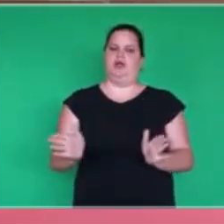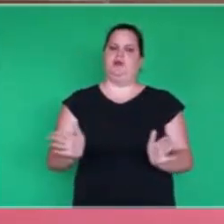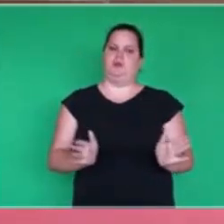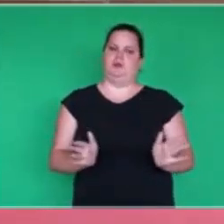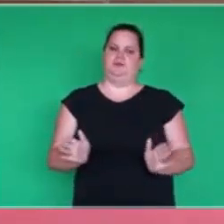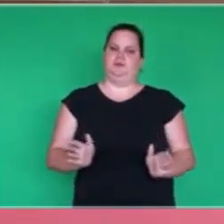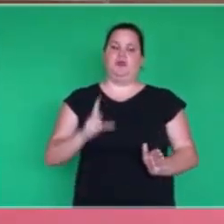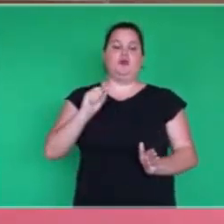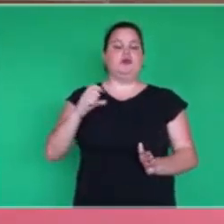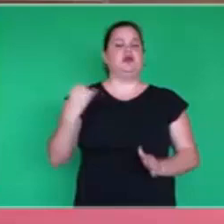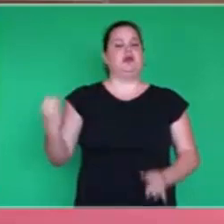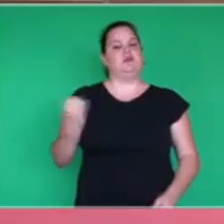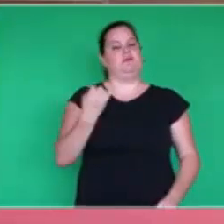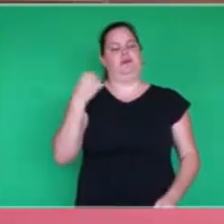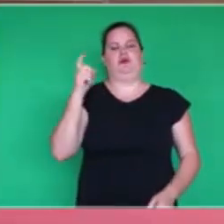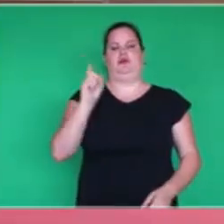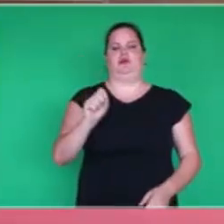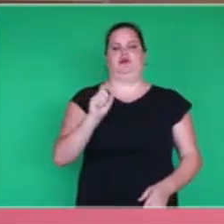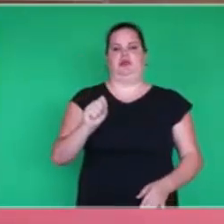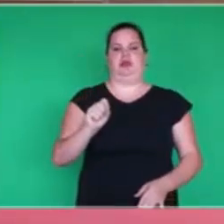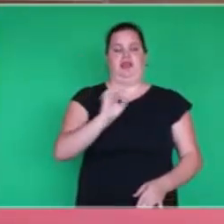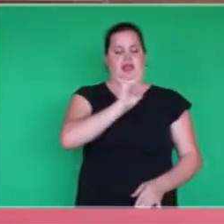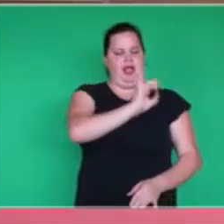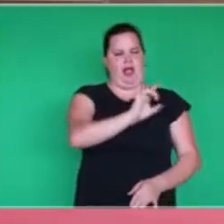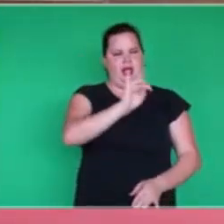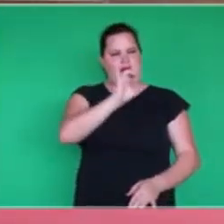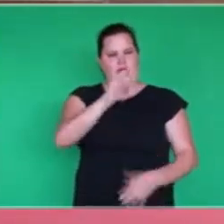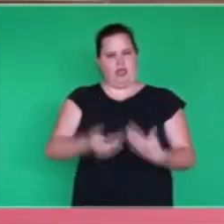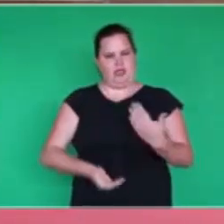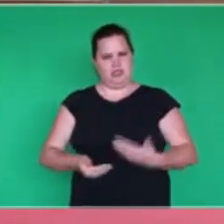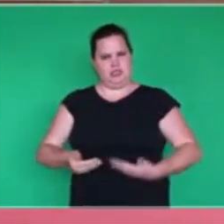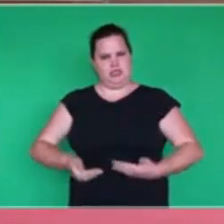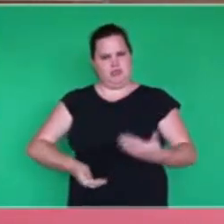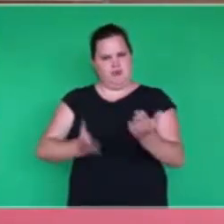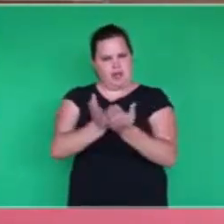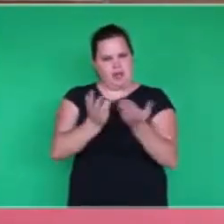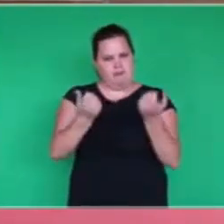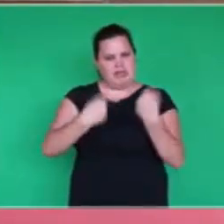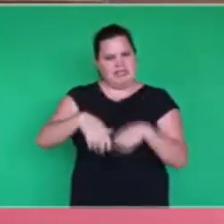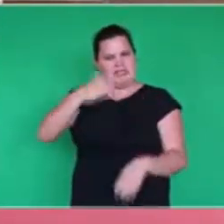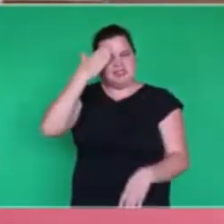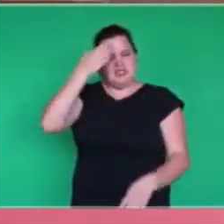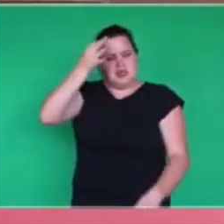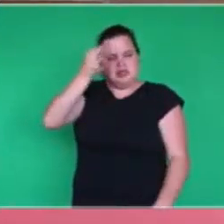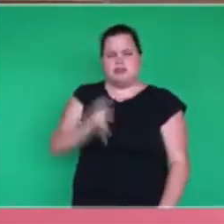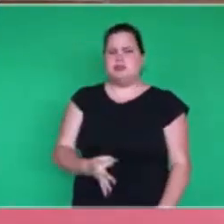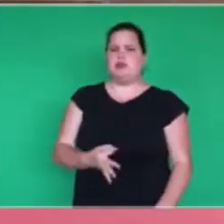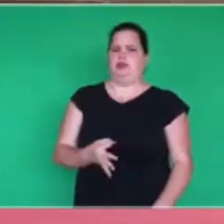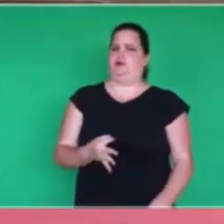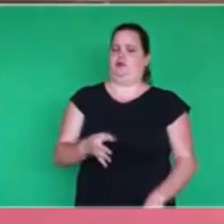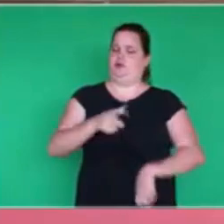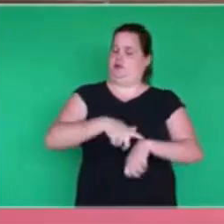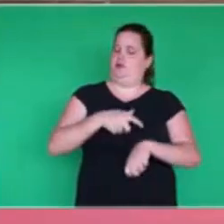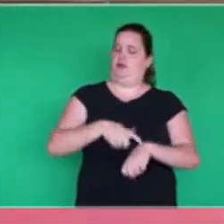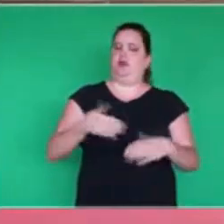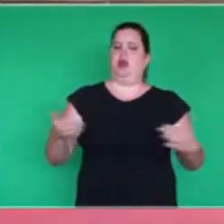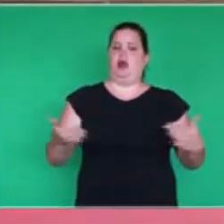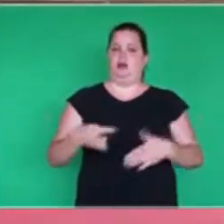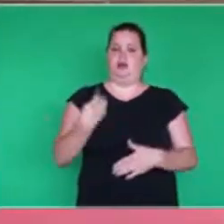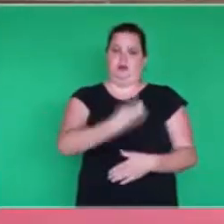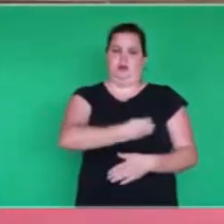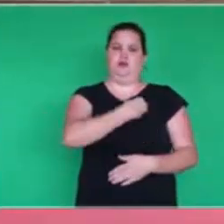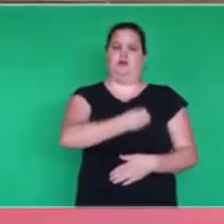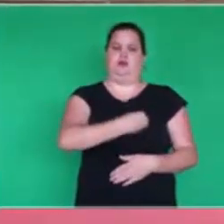the church and every believer needs to understand and discern. This moment,